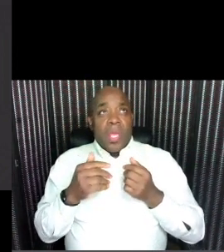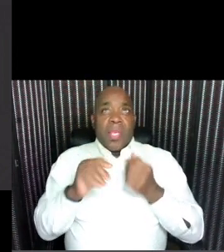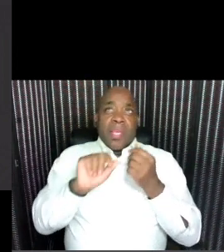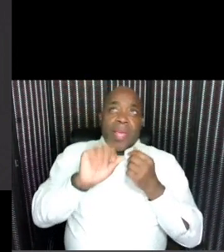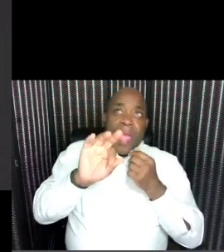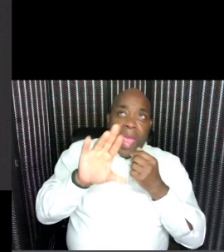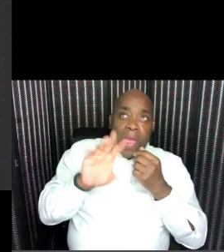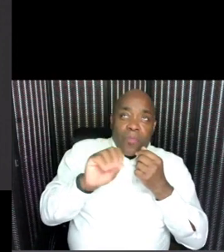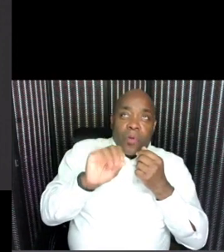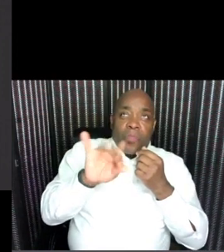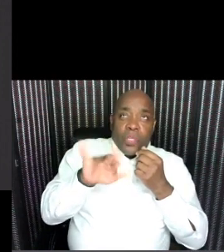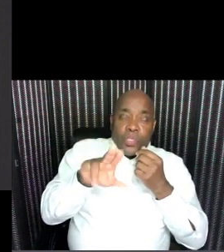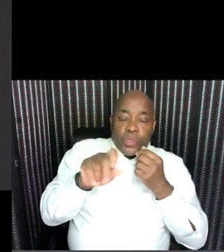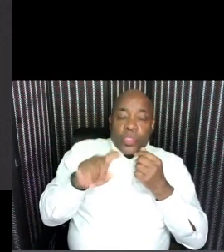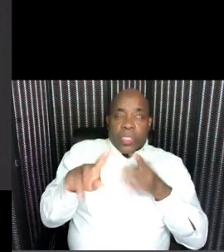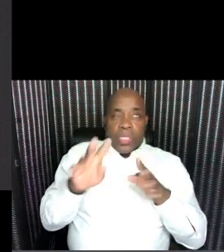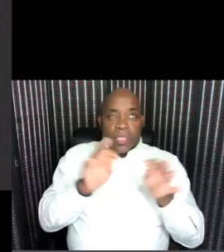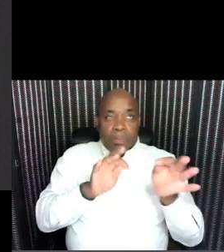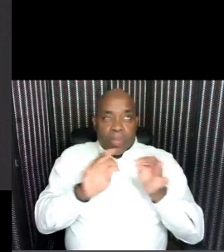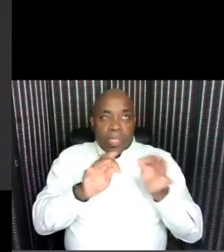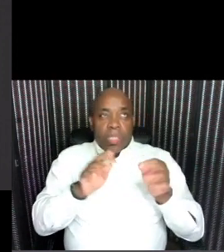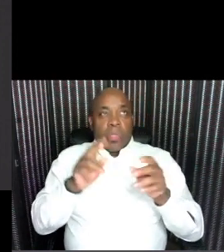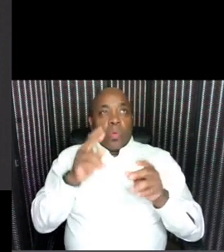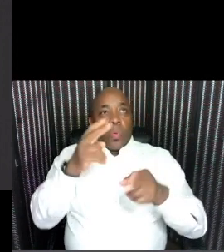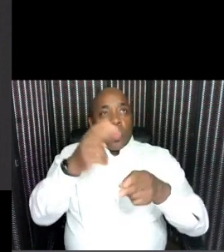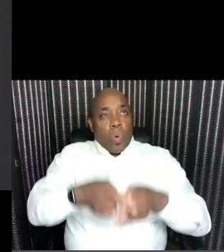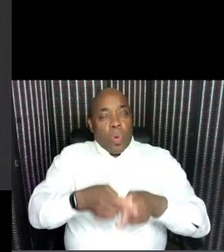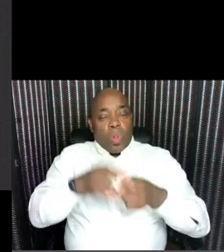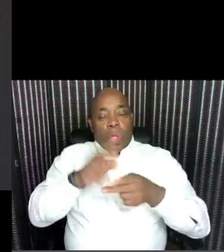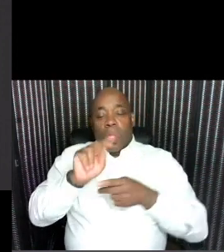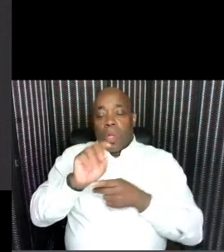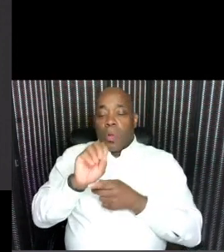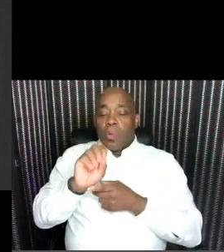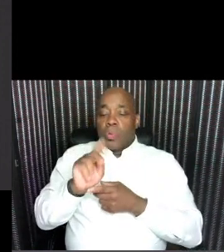as a toolkit of recovering